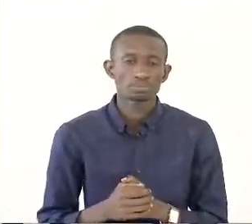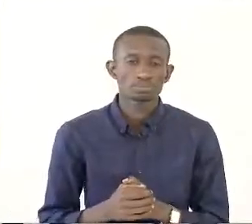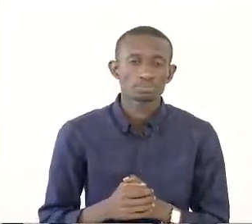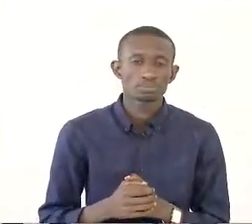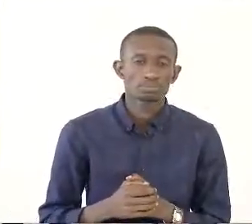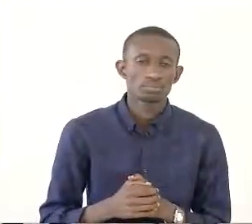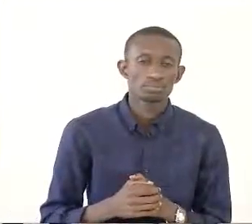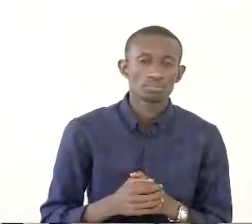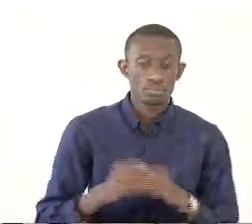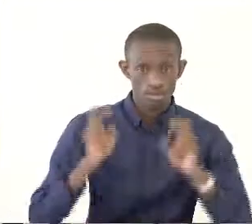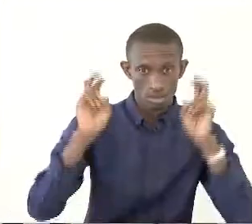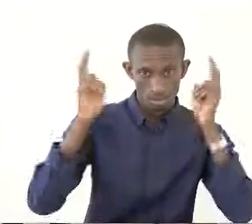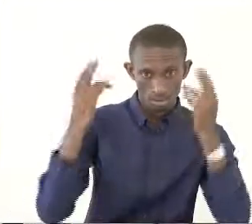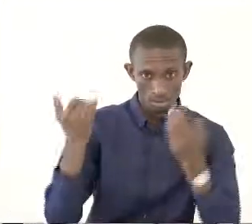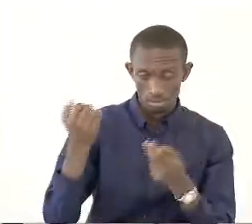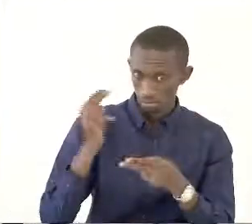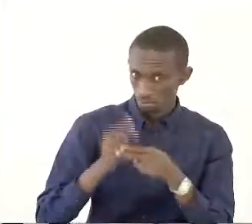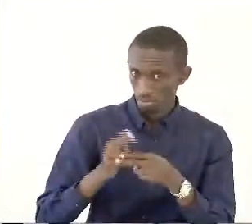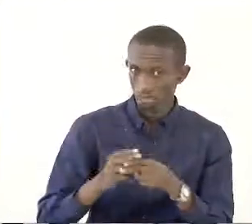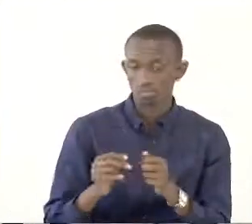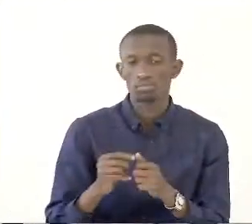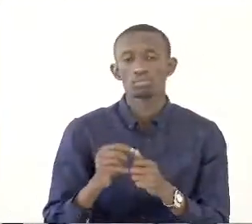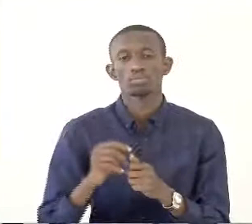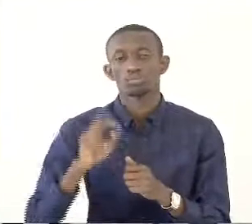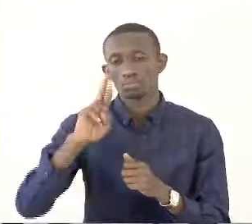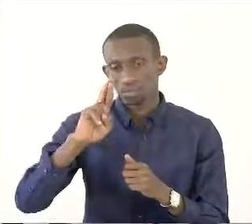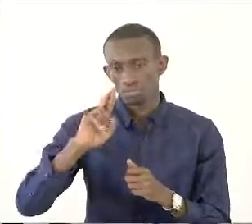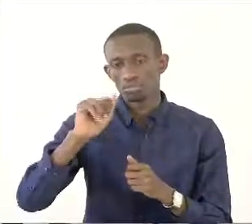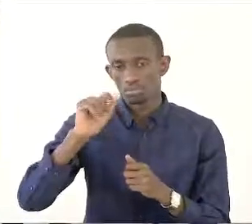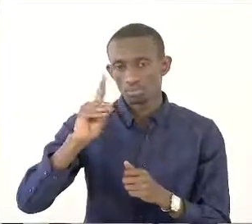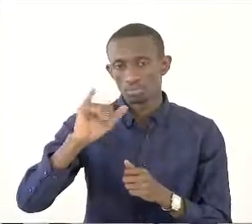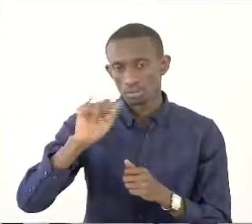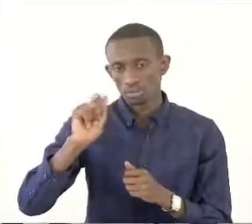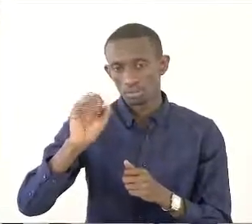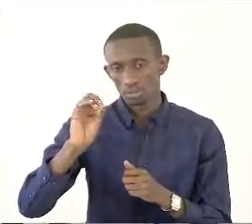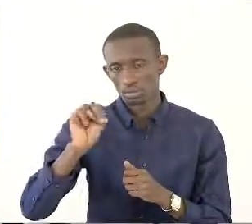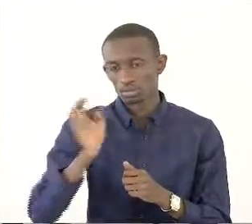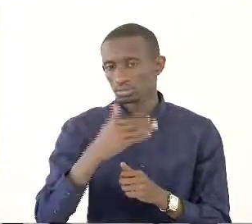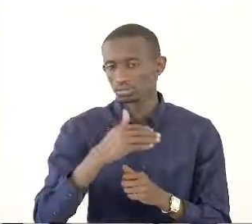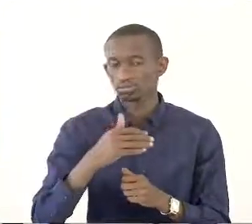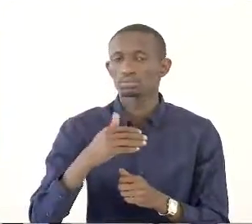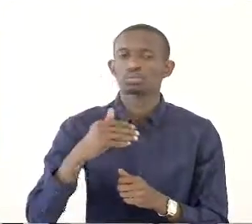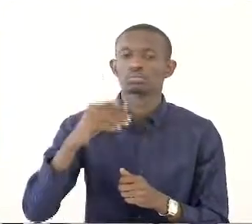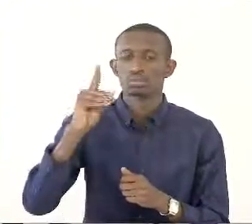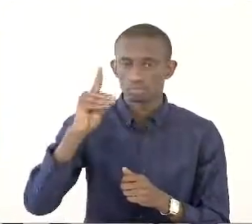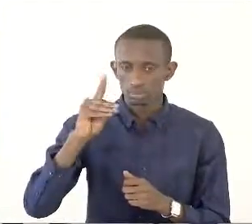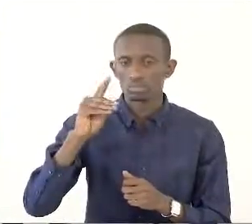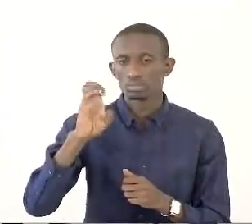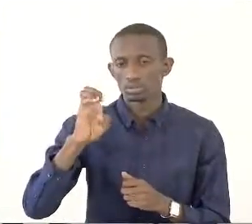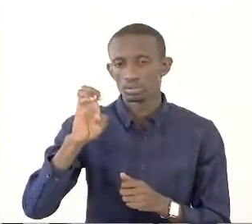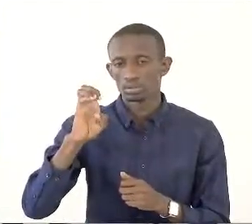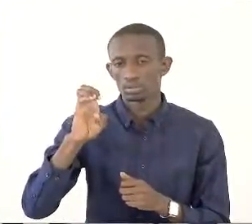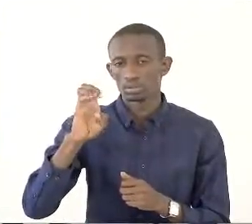the lesson title of today is radiation detectors and decay law. This is what we have by